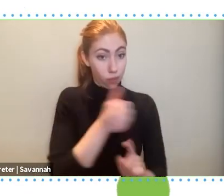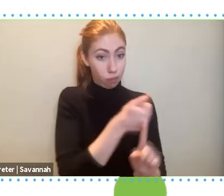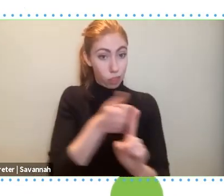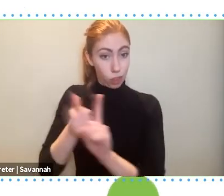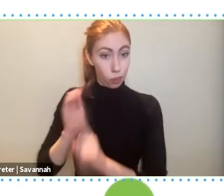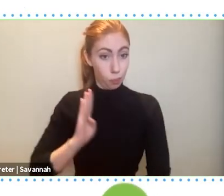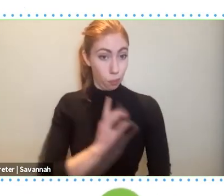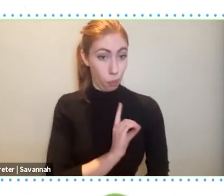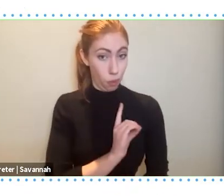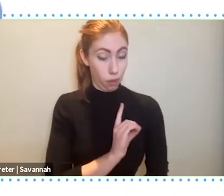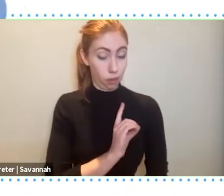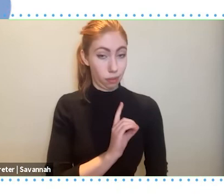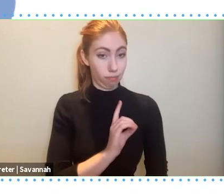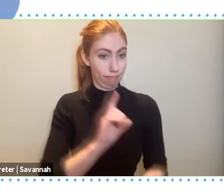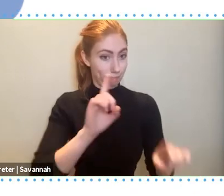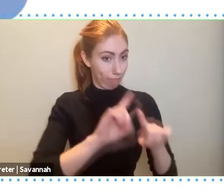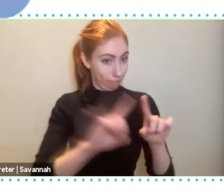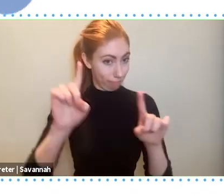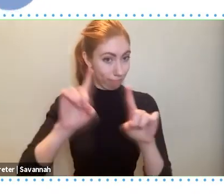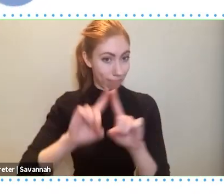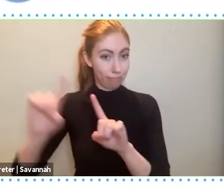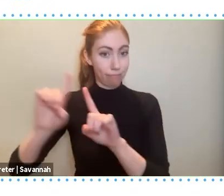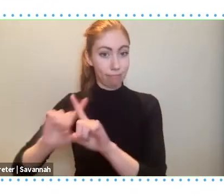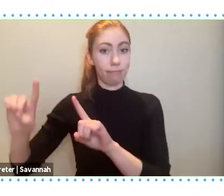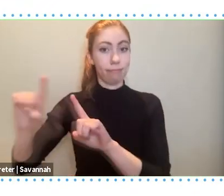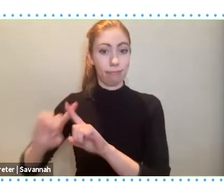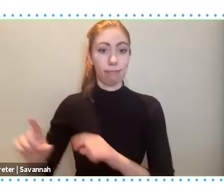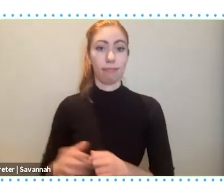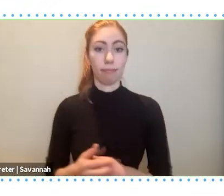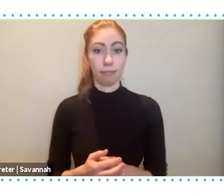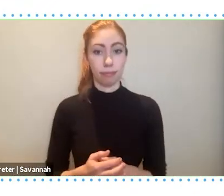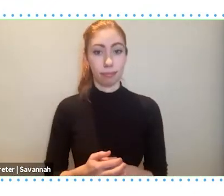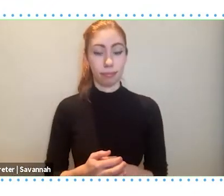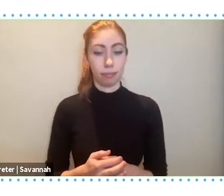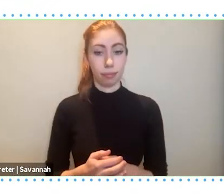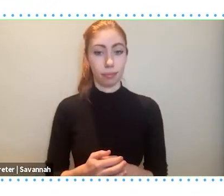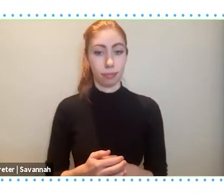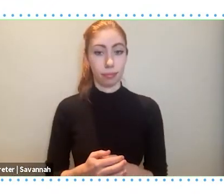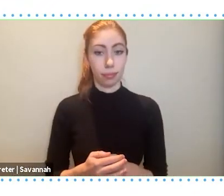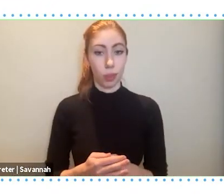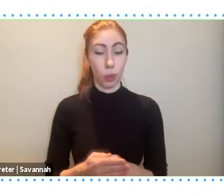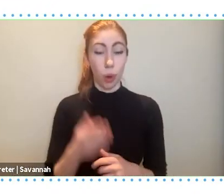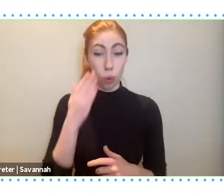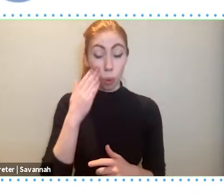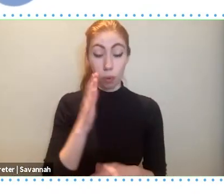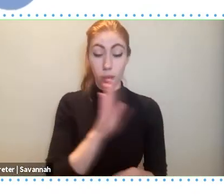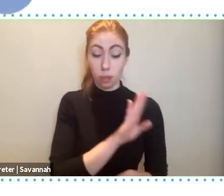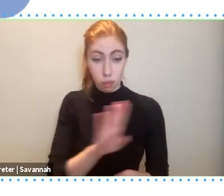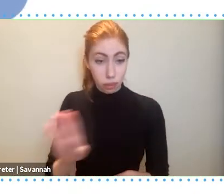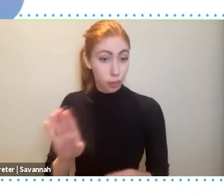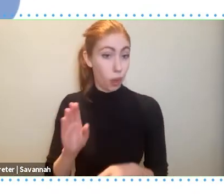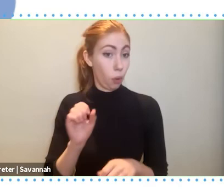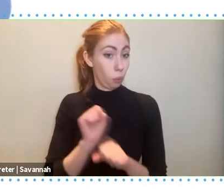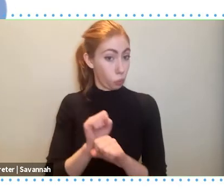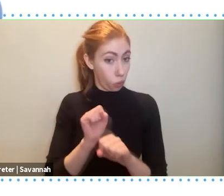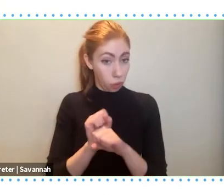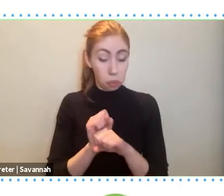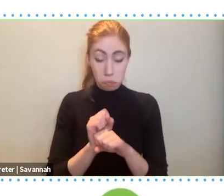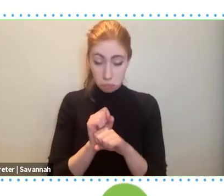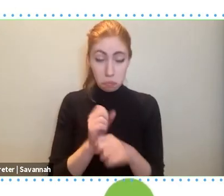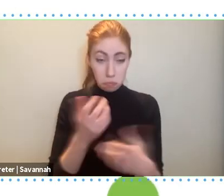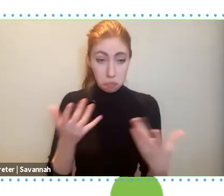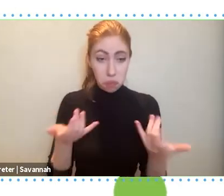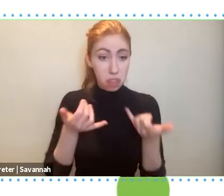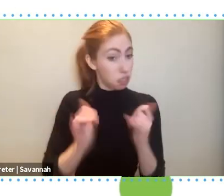the either the performances or in the gallery, and they are working and they are contributing to the organization in a very different way from some of